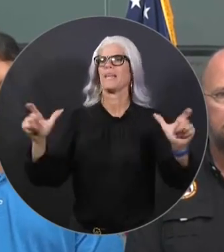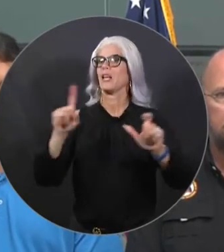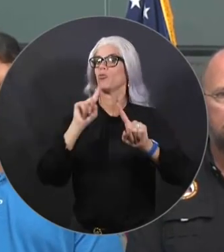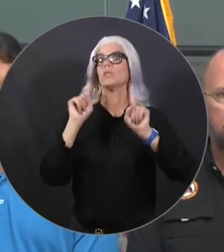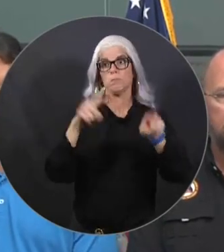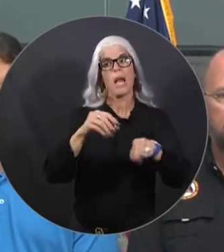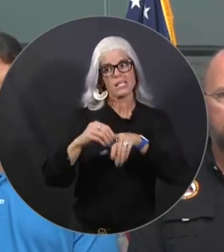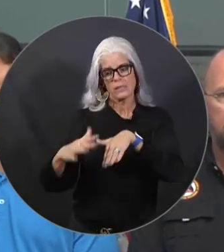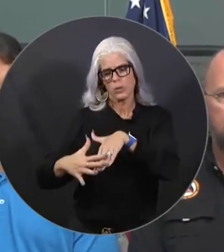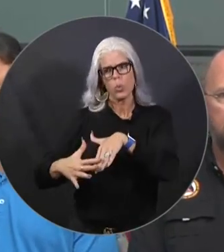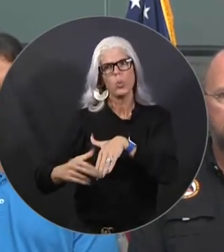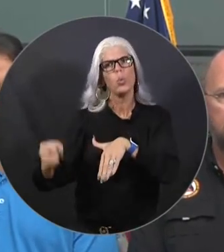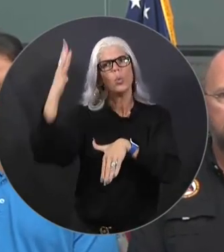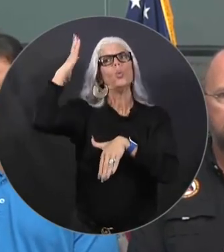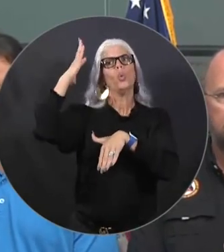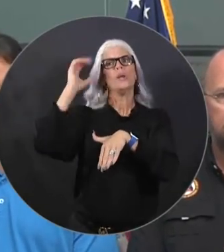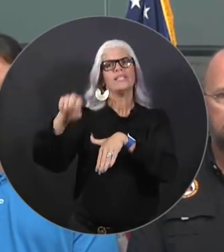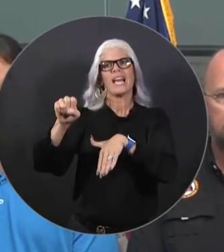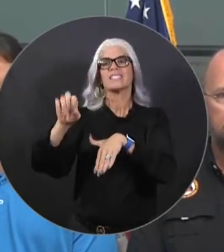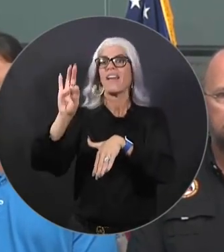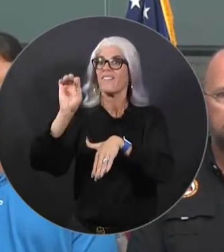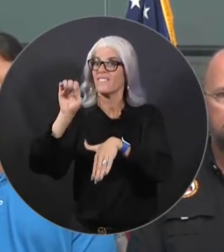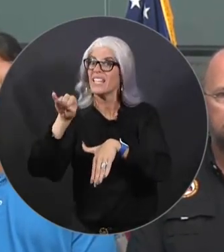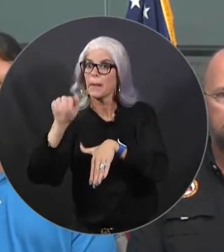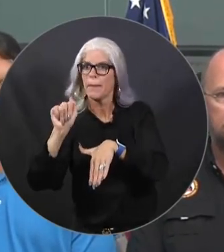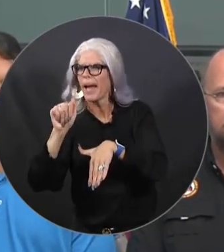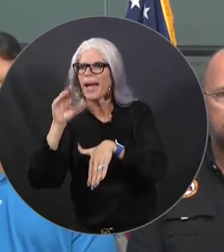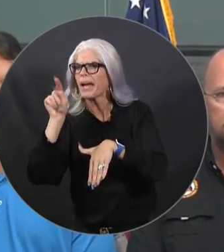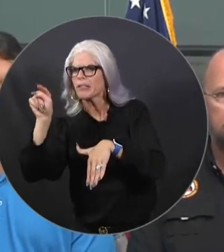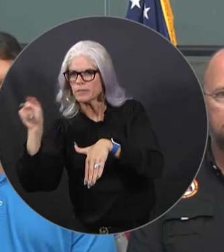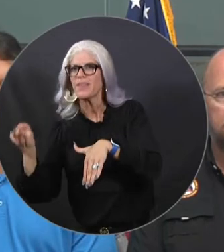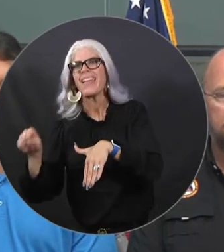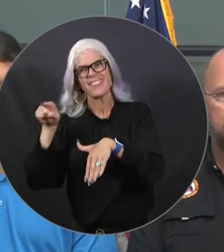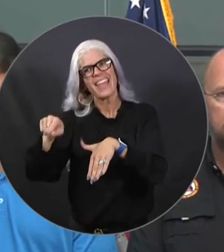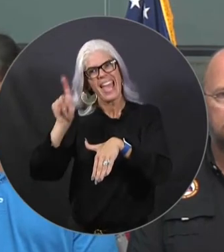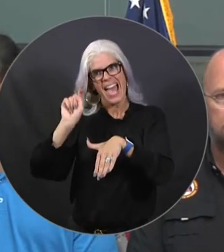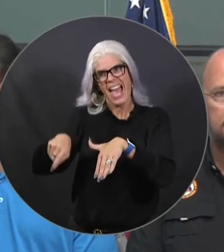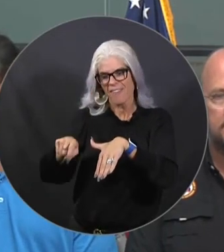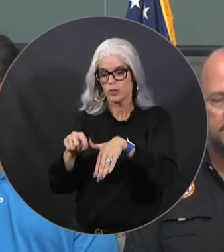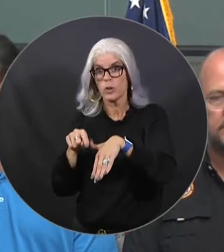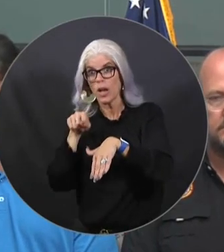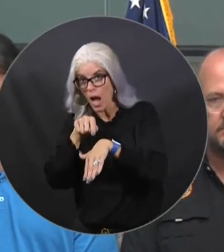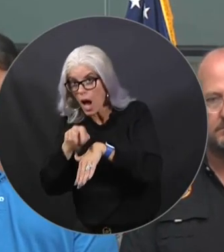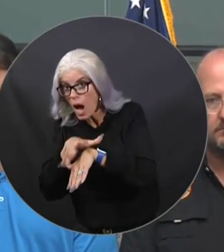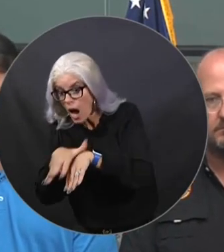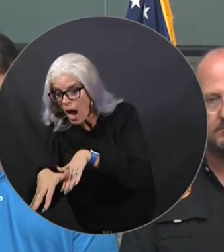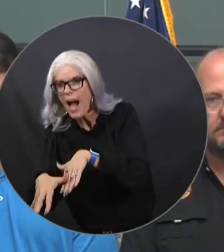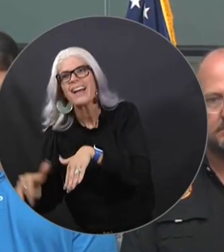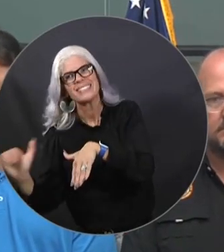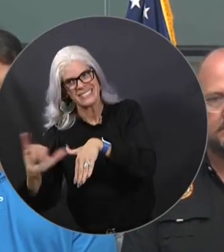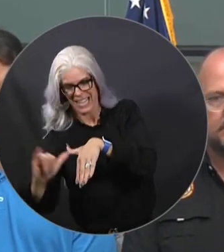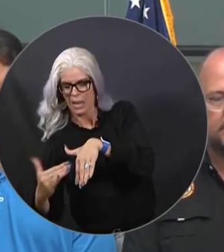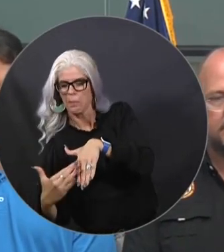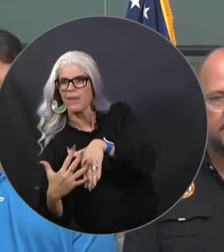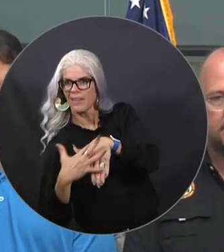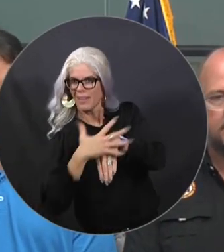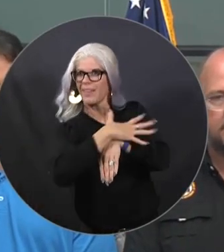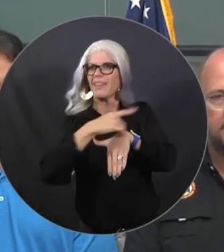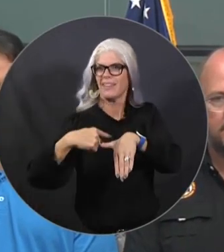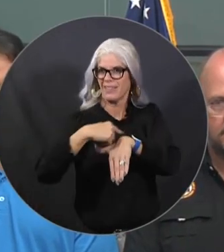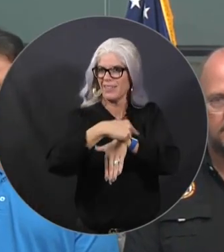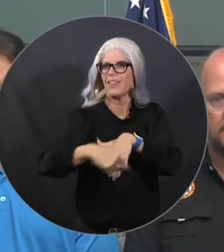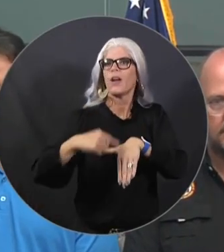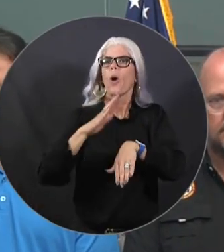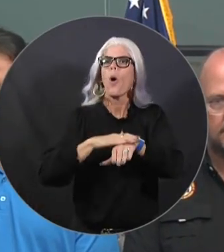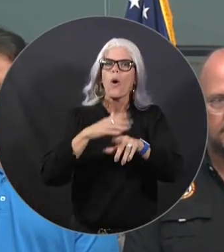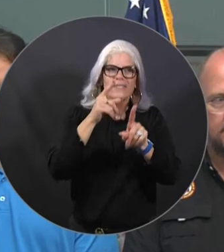talk about FEMA, some of these other things, there's going to be a need to be response in some of these other parts of the state on an individual basis. And so I know he's